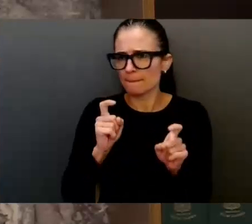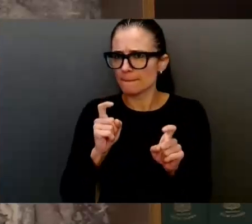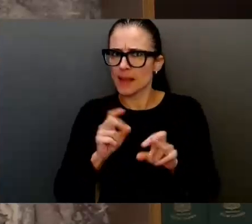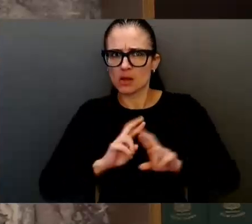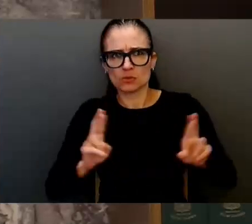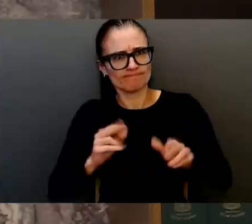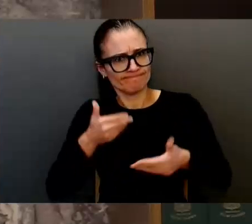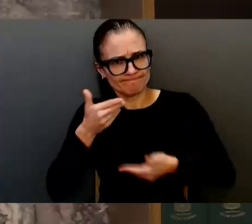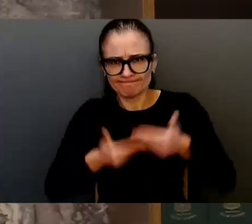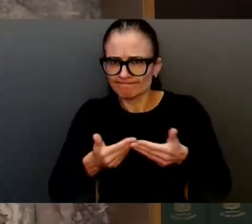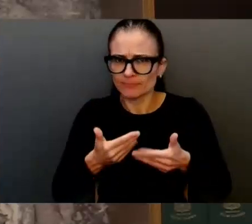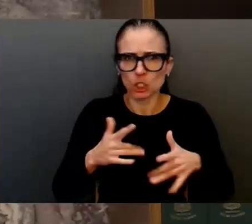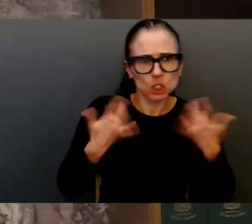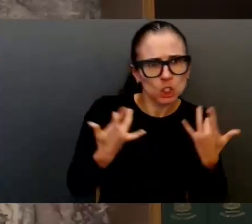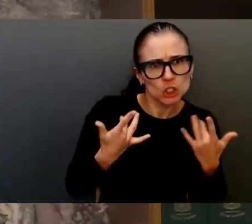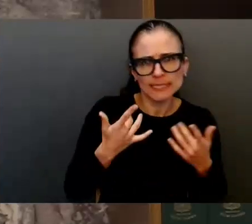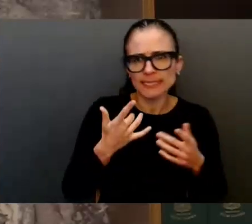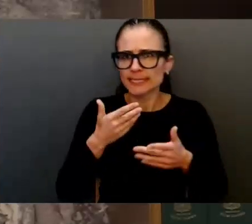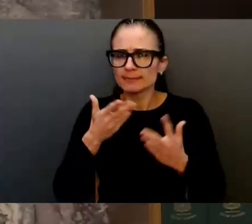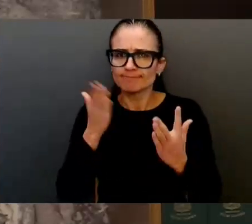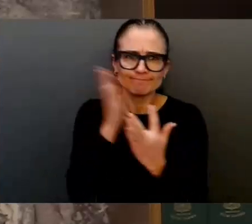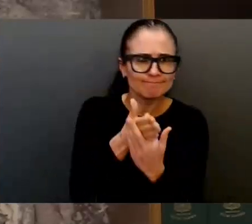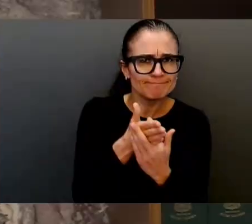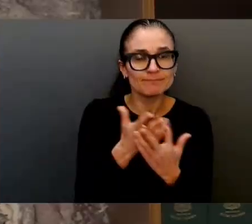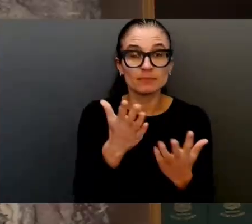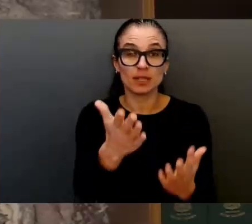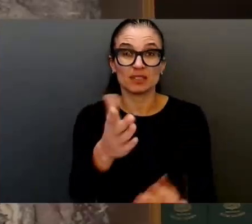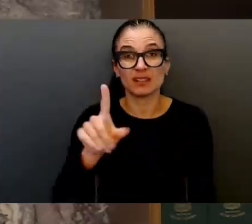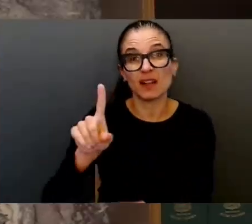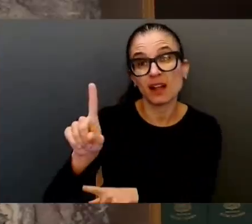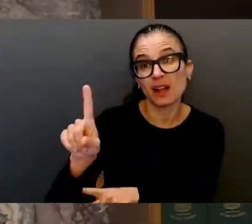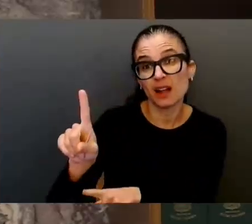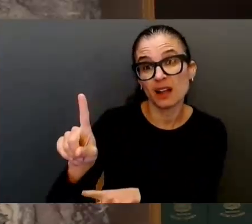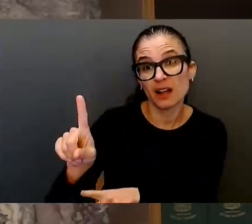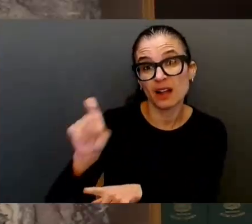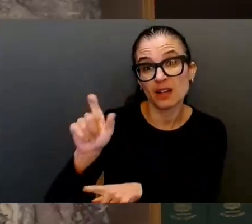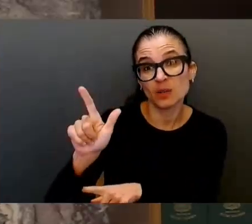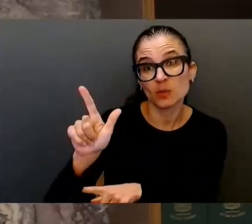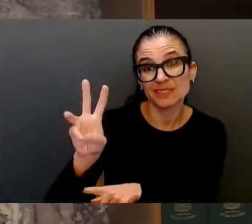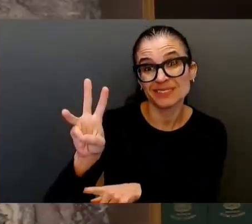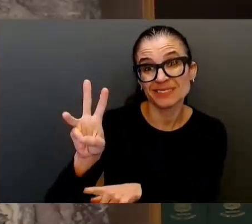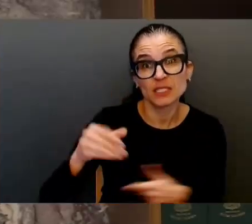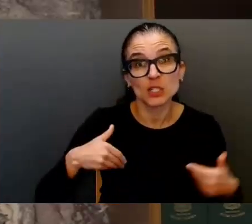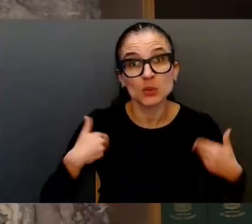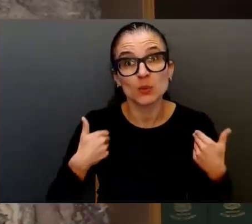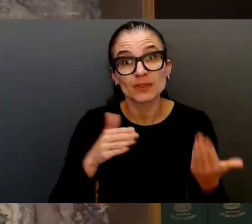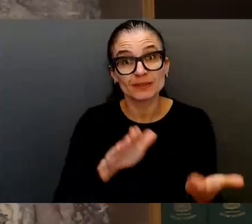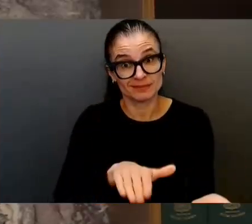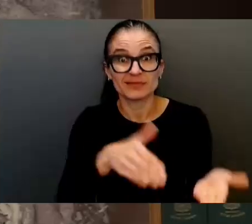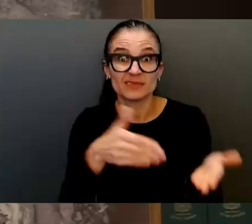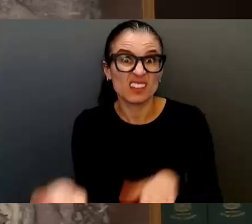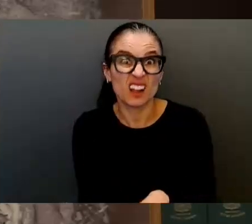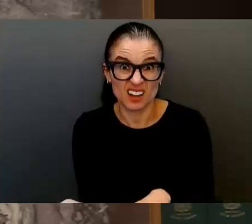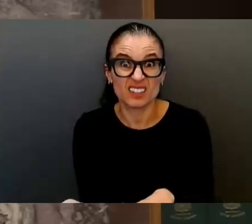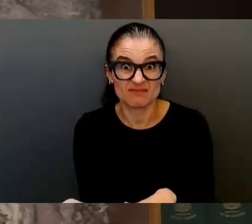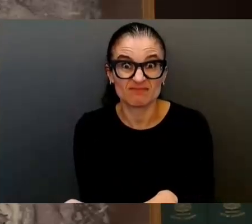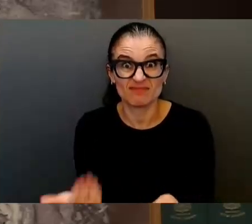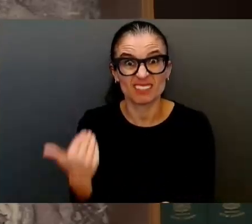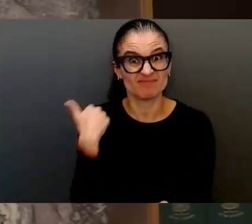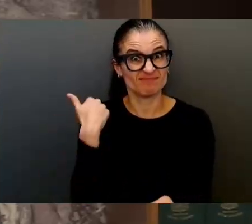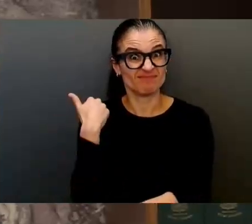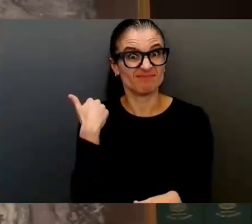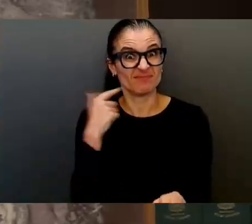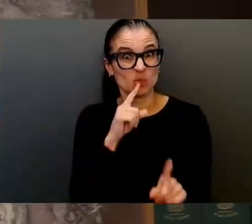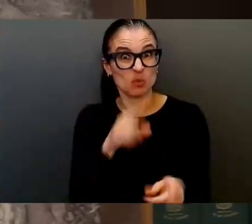126 youth died from the last coroner's report, and we have yet to see how many more we've lost to